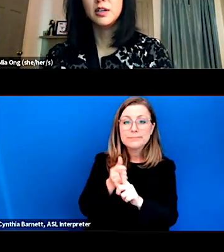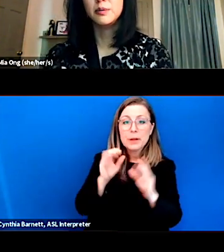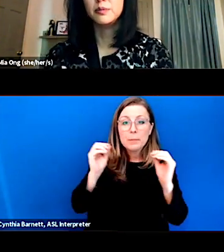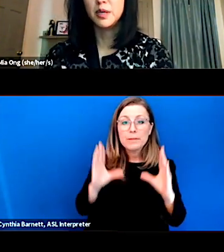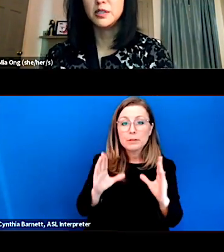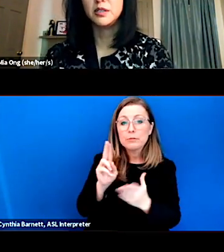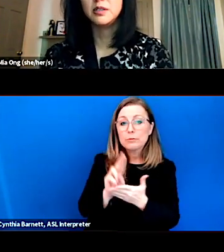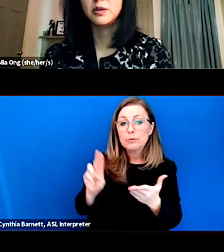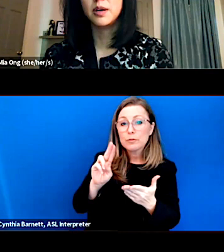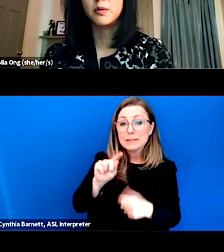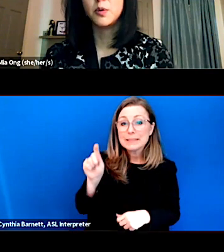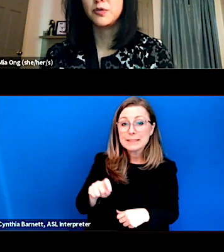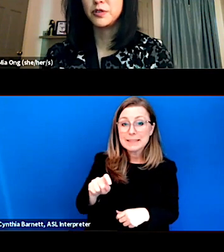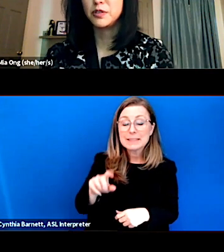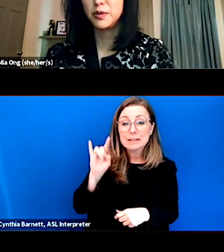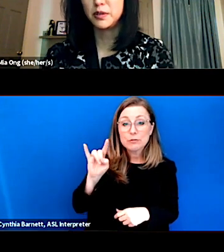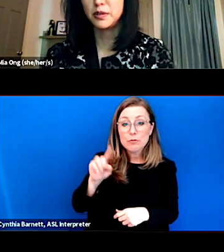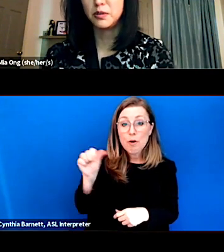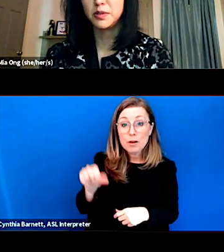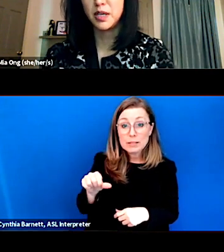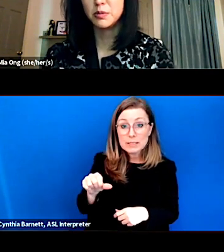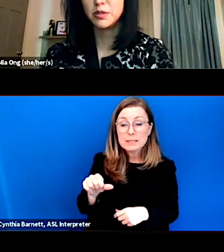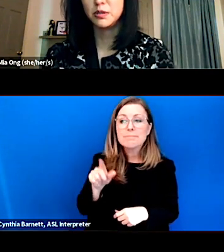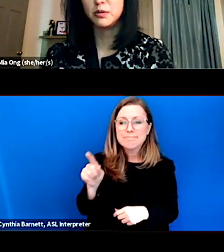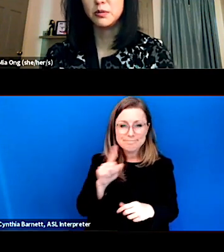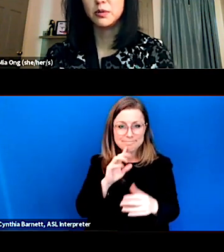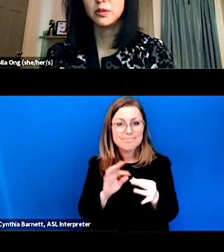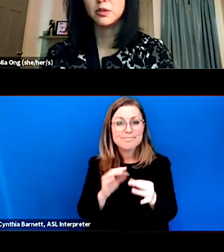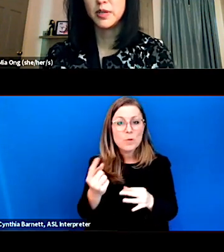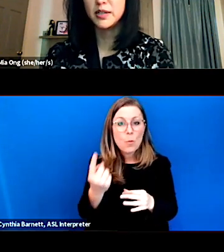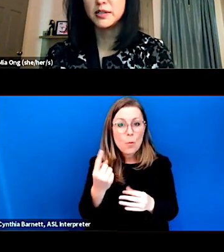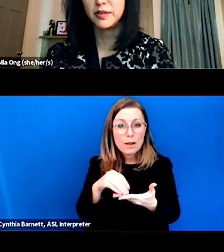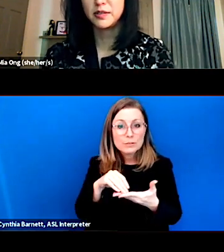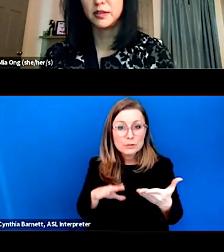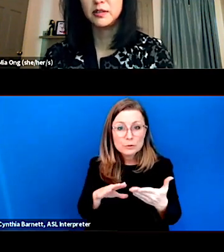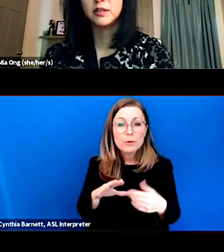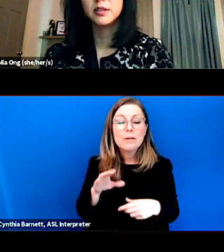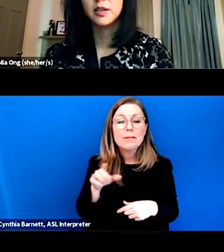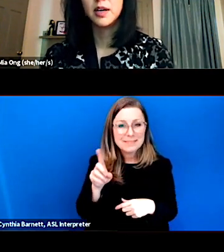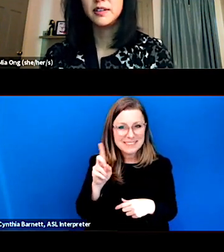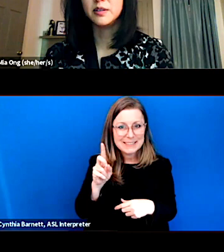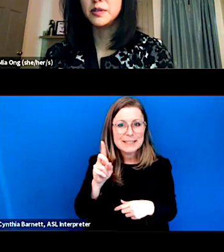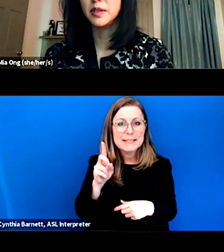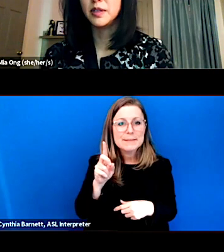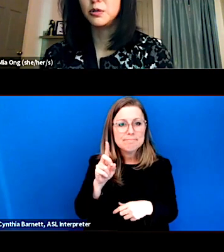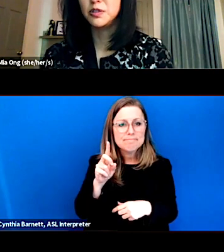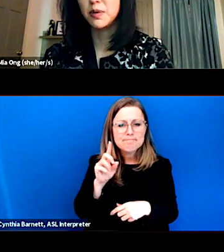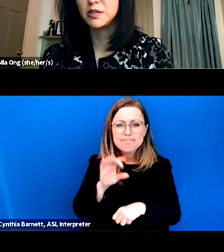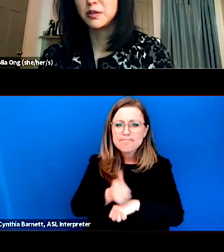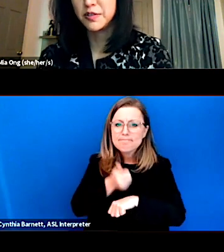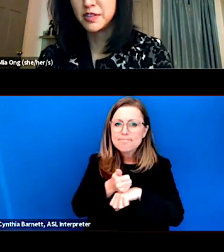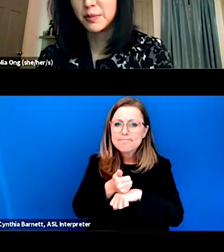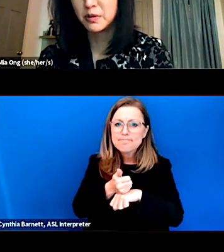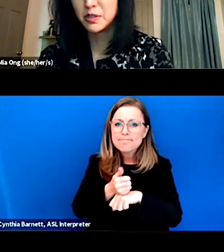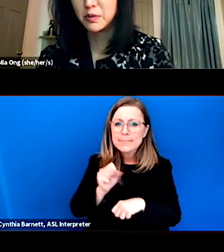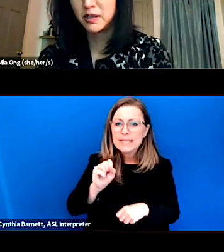she mentioned one of her students who was able to create a synthesis. I think it was like 2